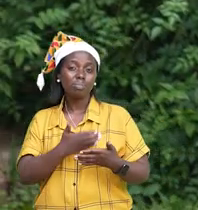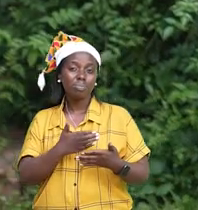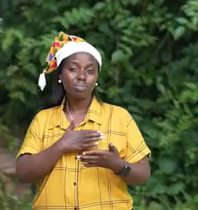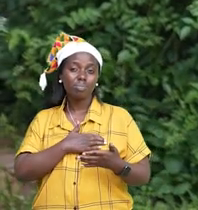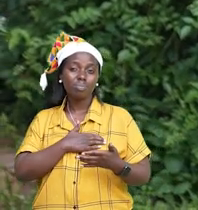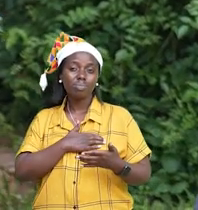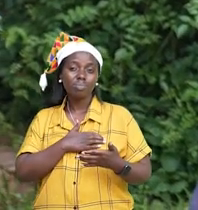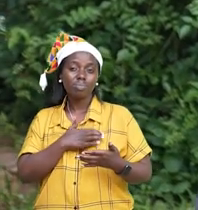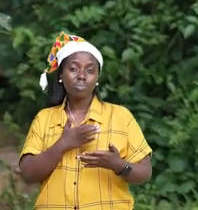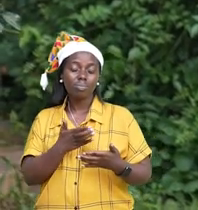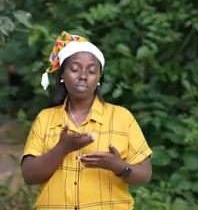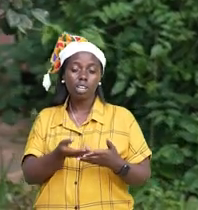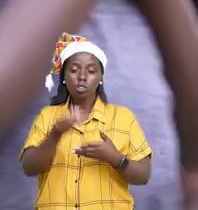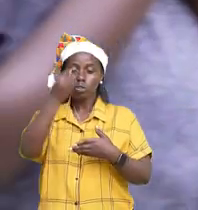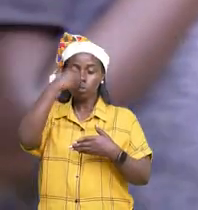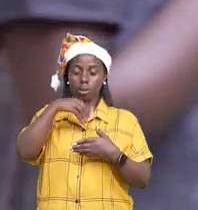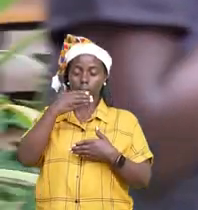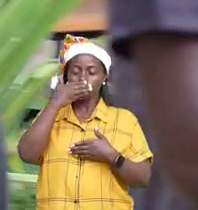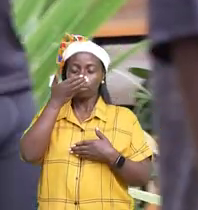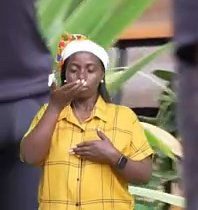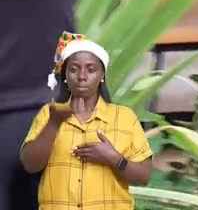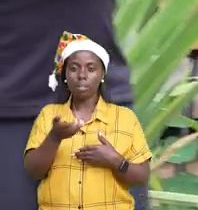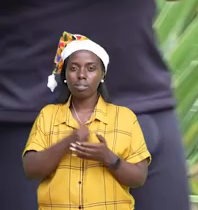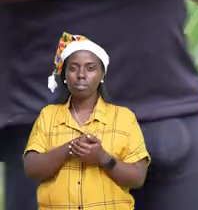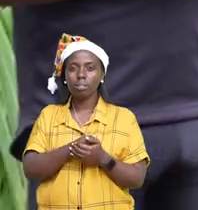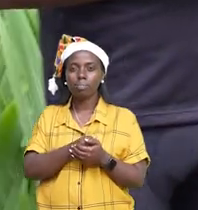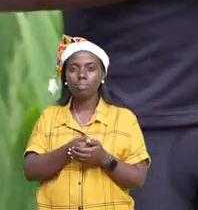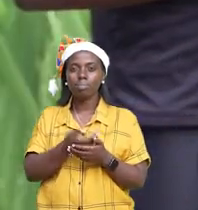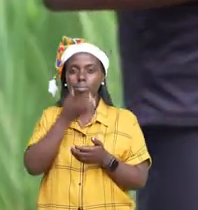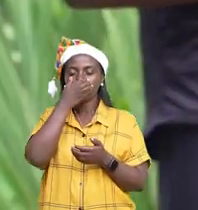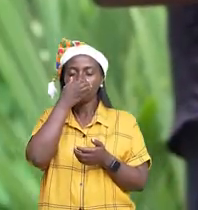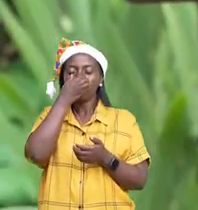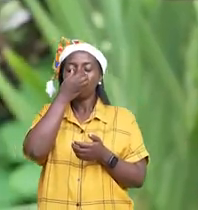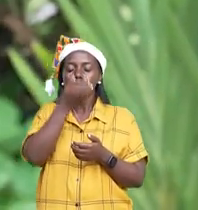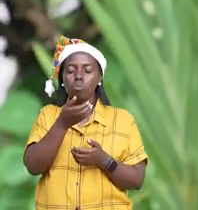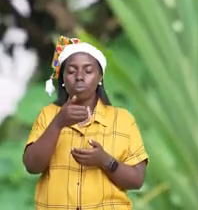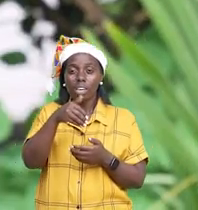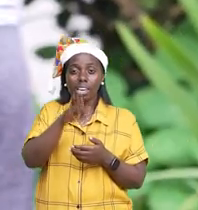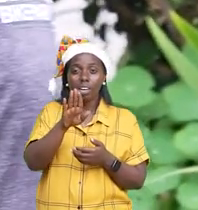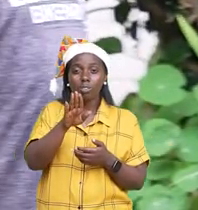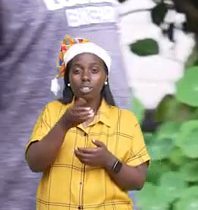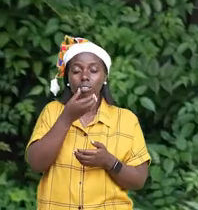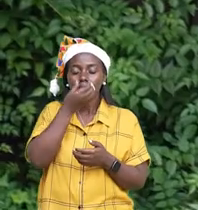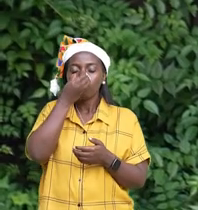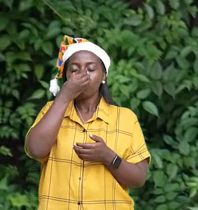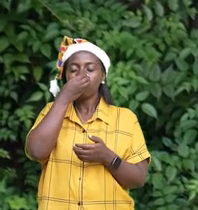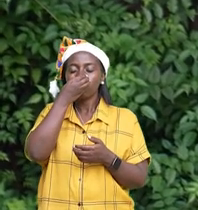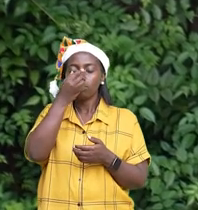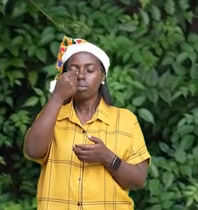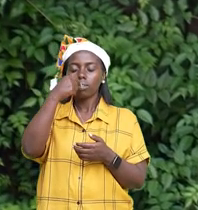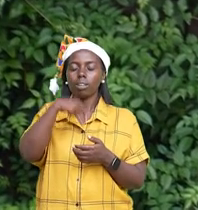while we breathe in and breathe out. So let's breathe in, breathe out.